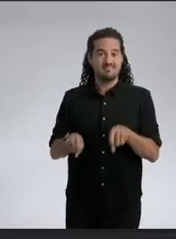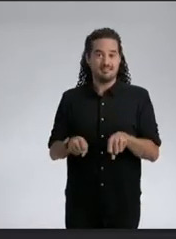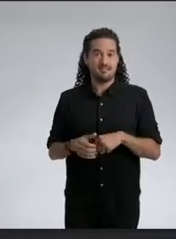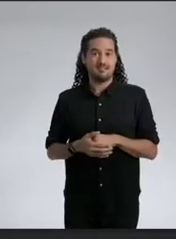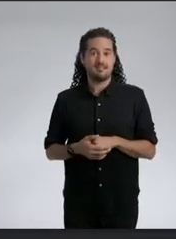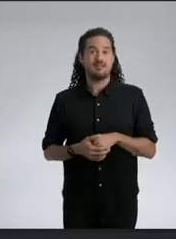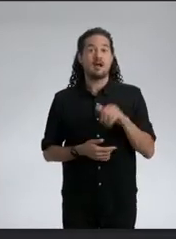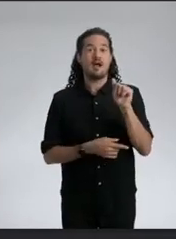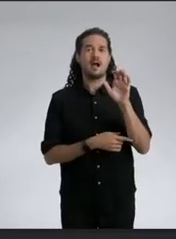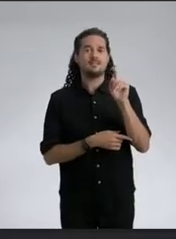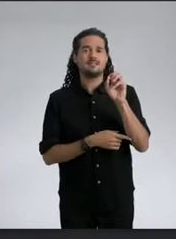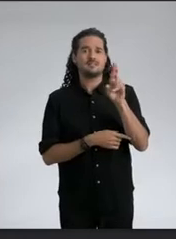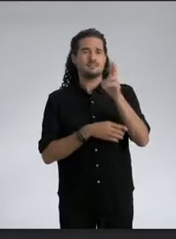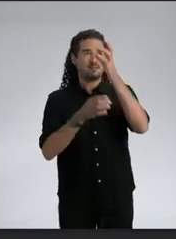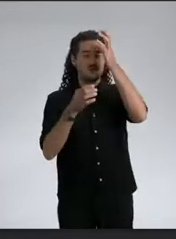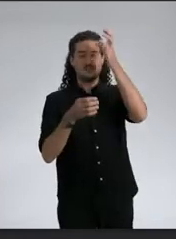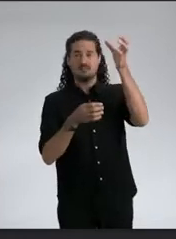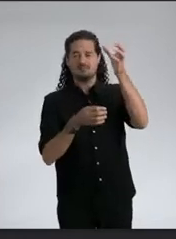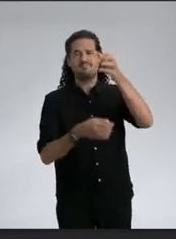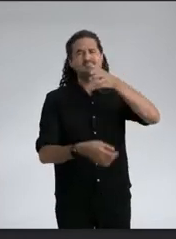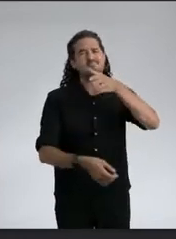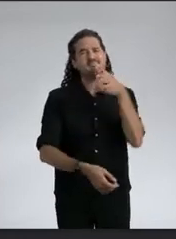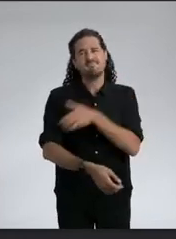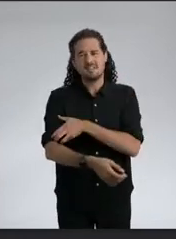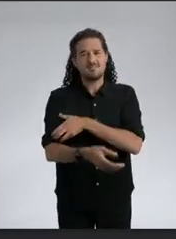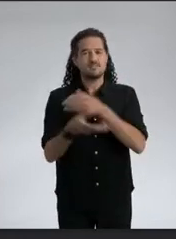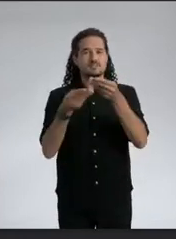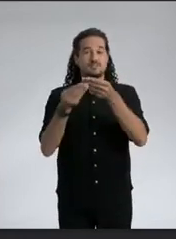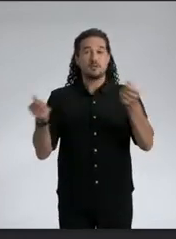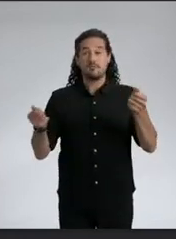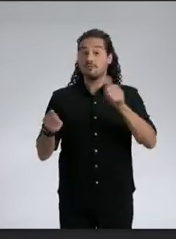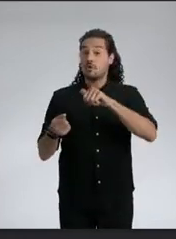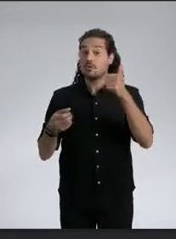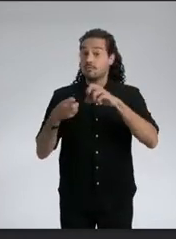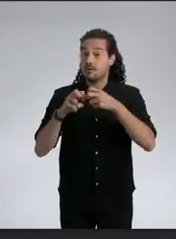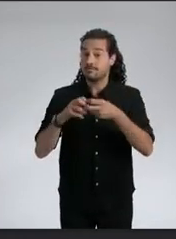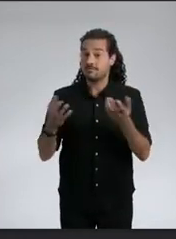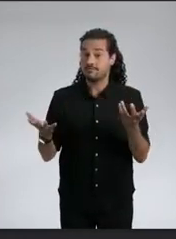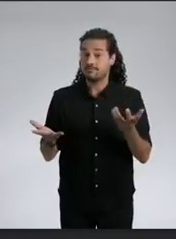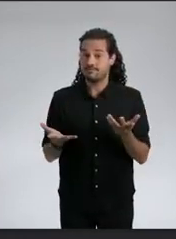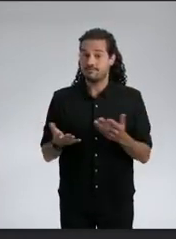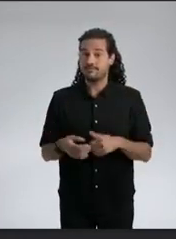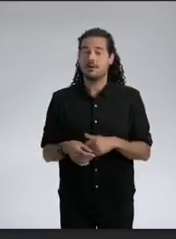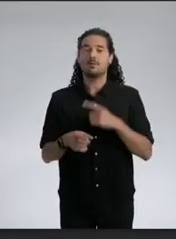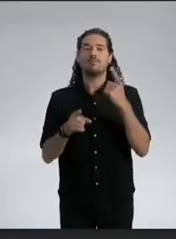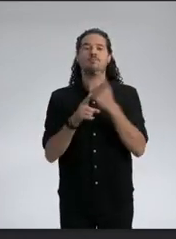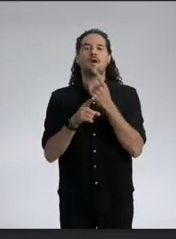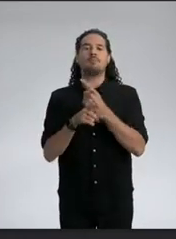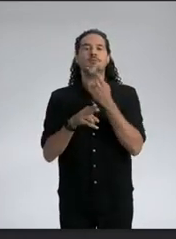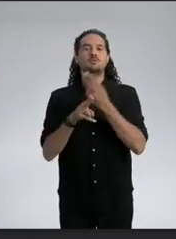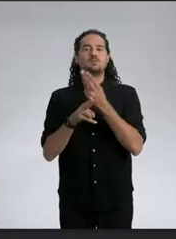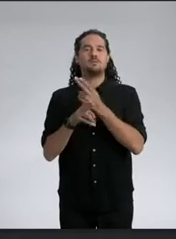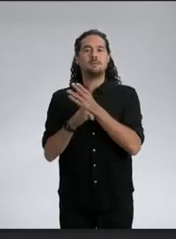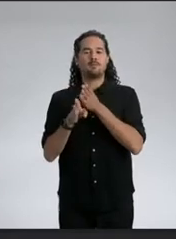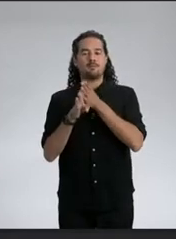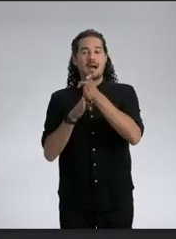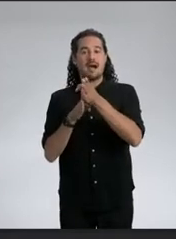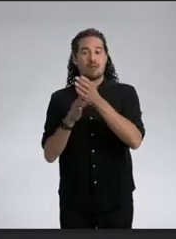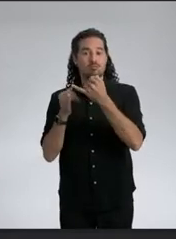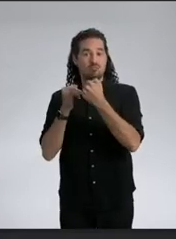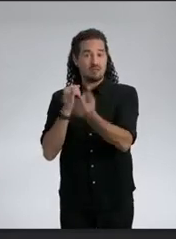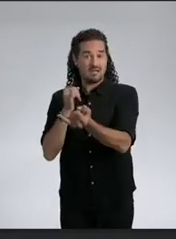also solves another common source of concurrency problems, which is proper use of the main thread for things like UI